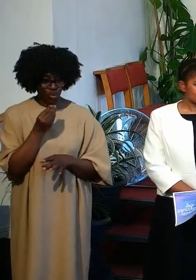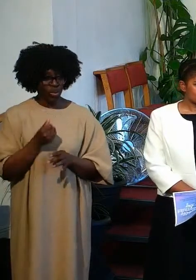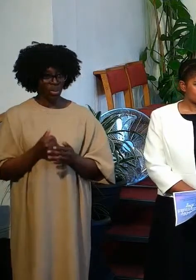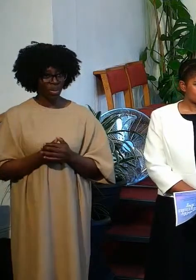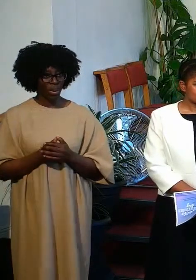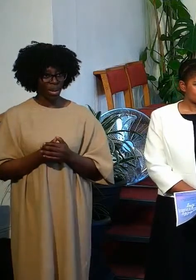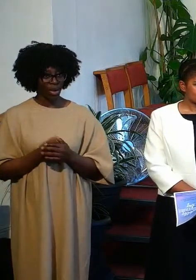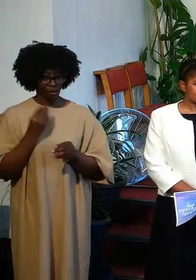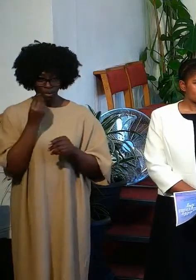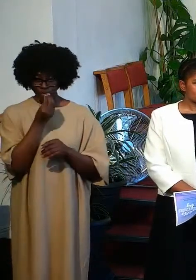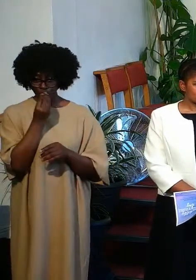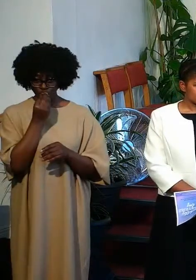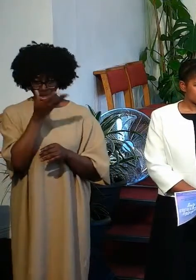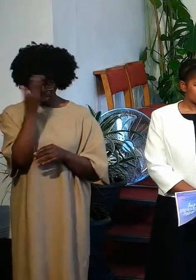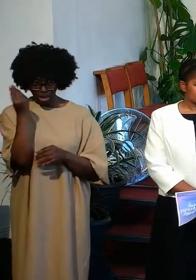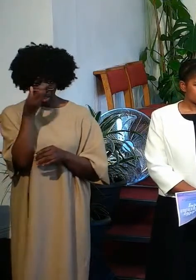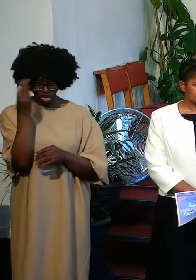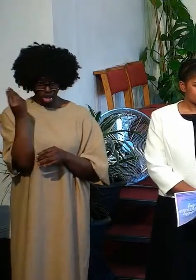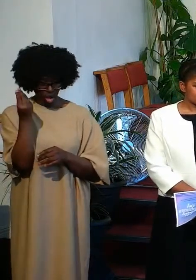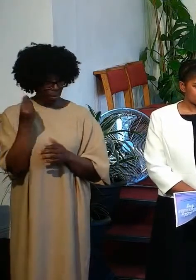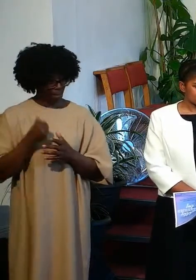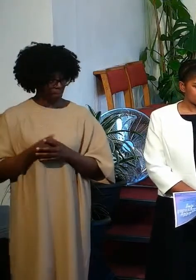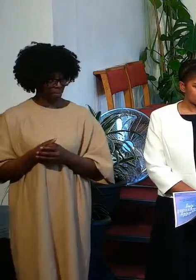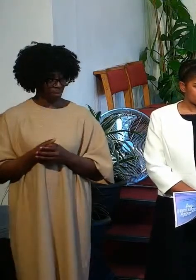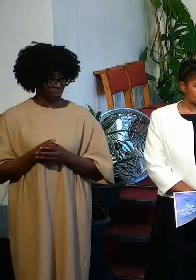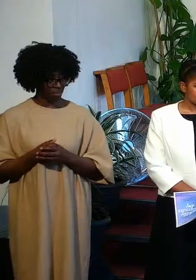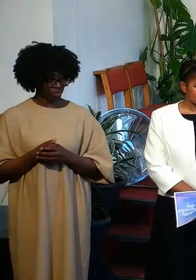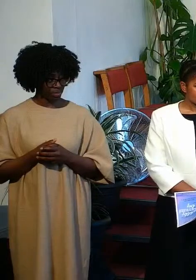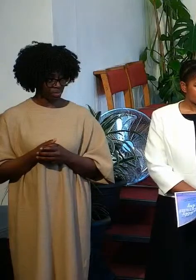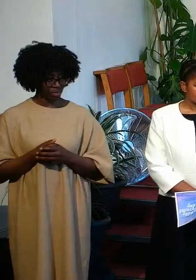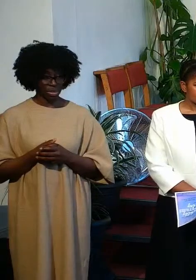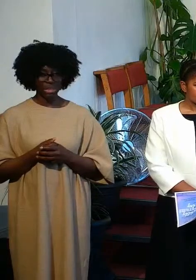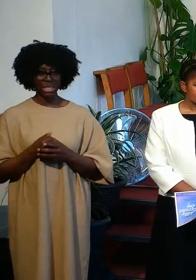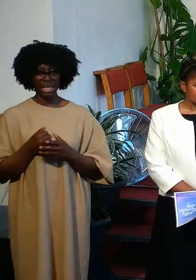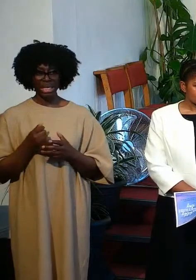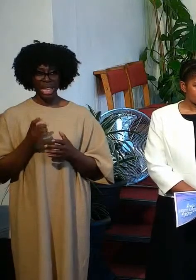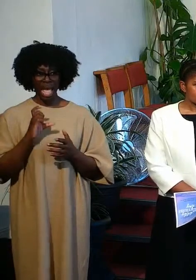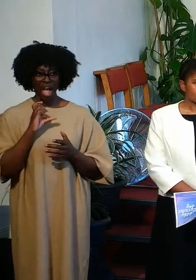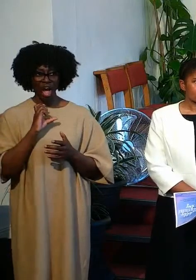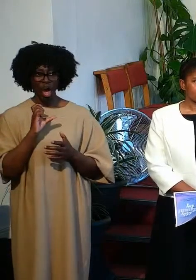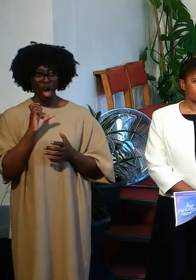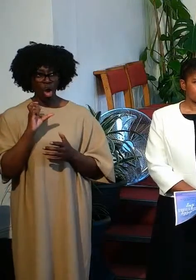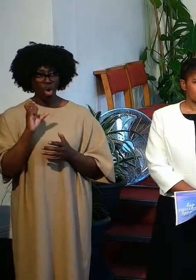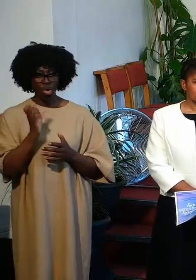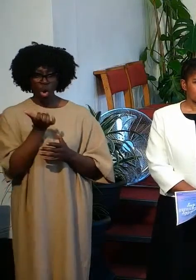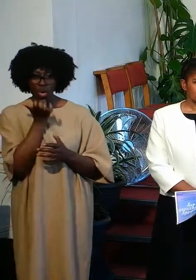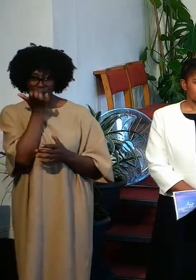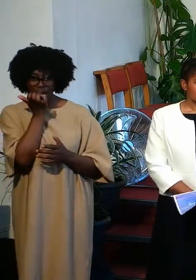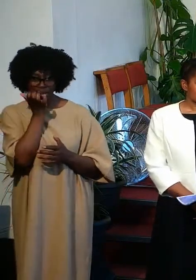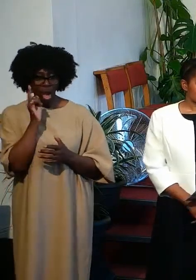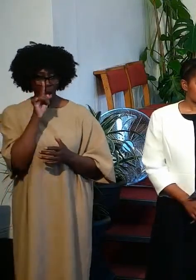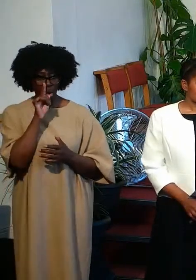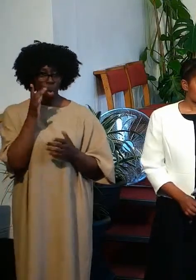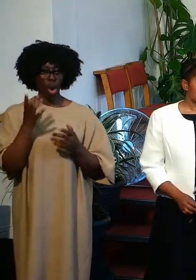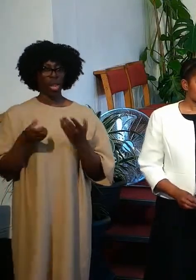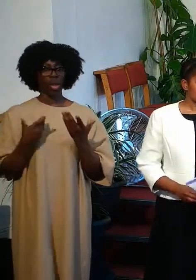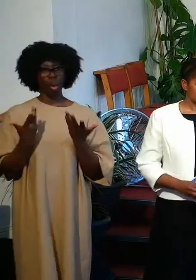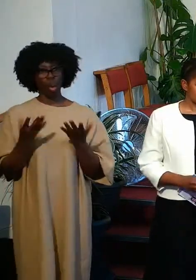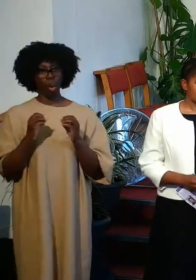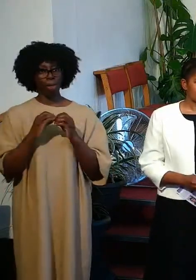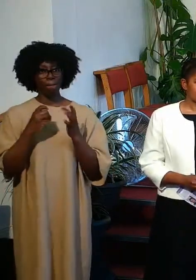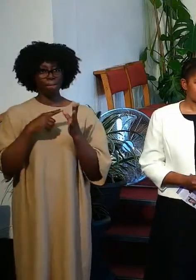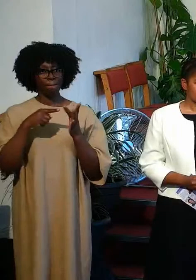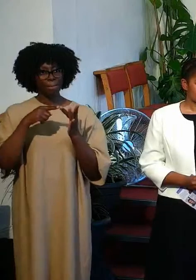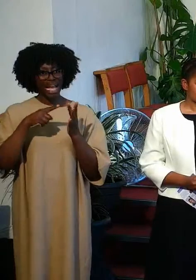and dementia. Things like coconut oil, things like basil